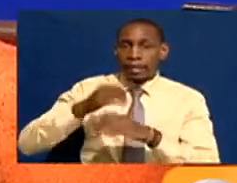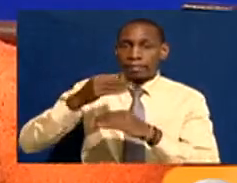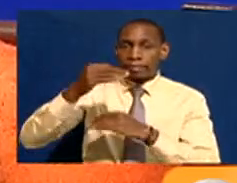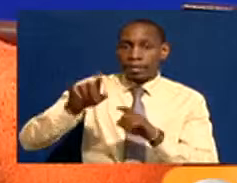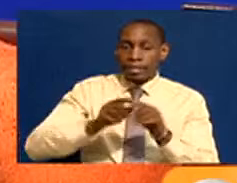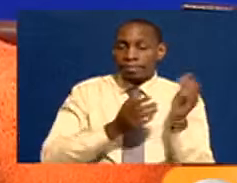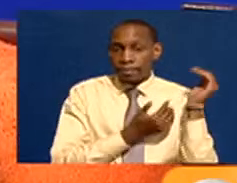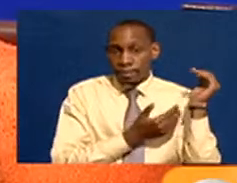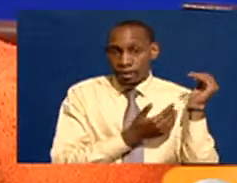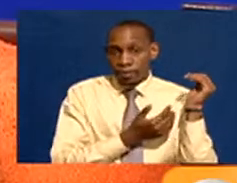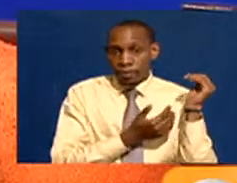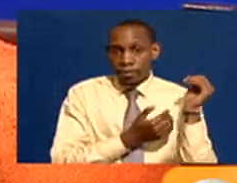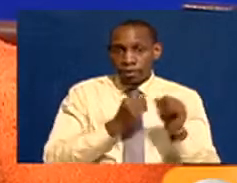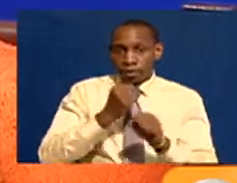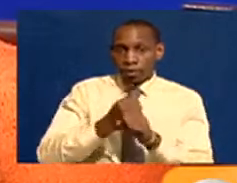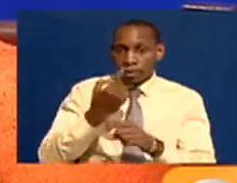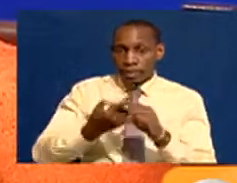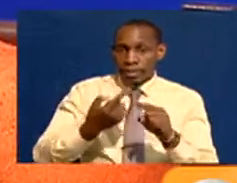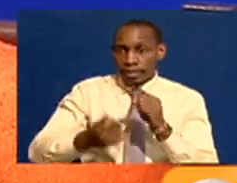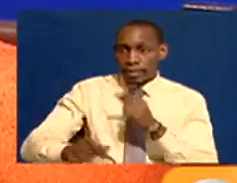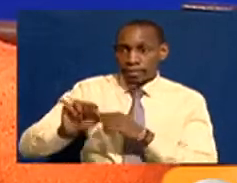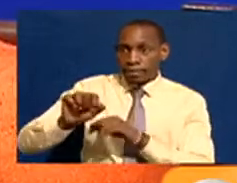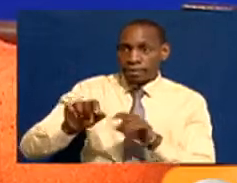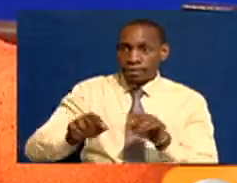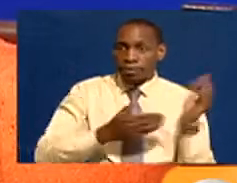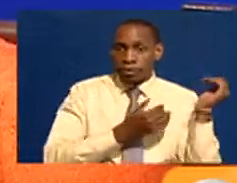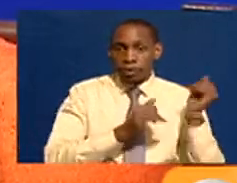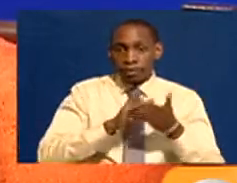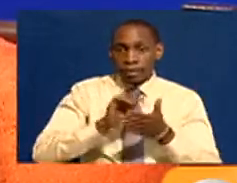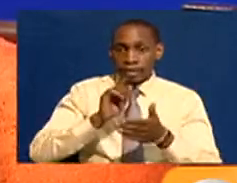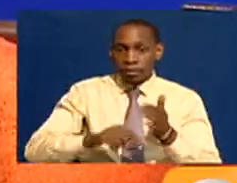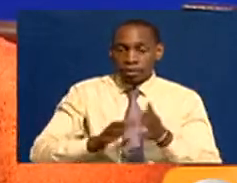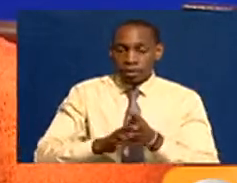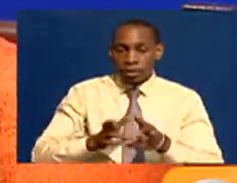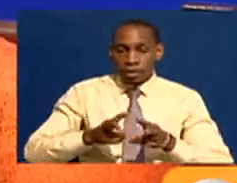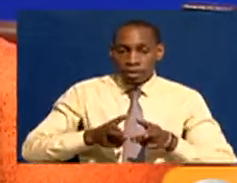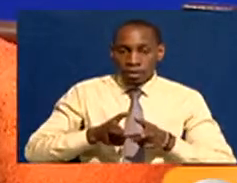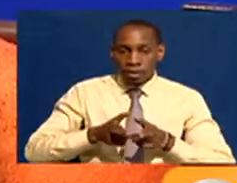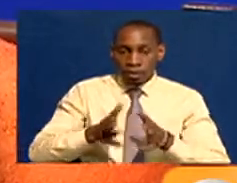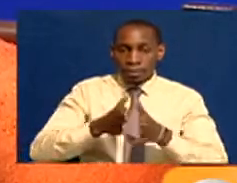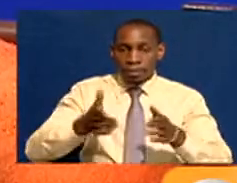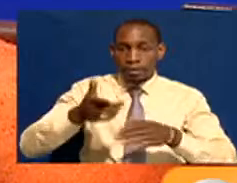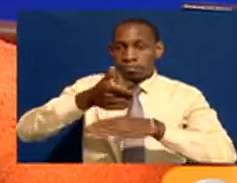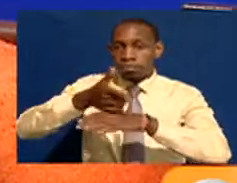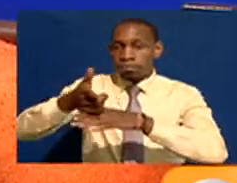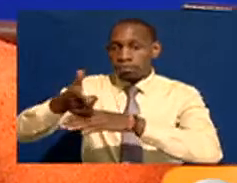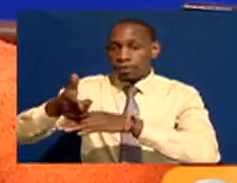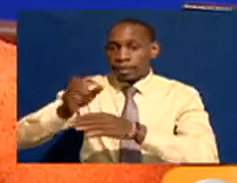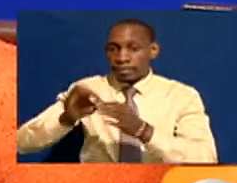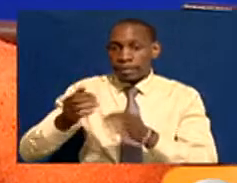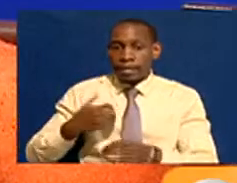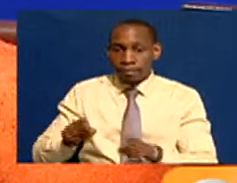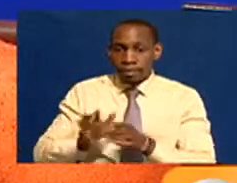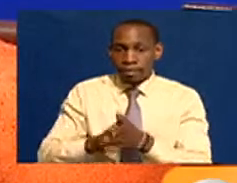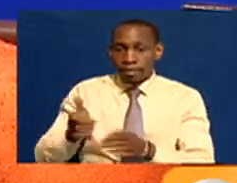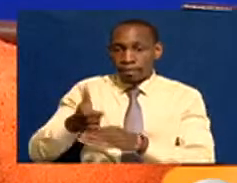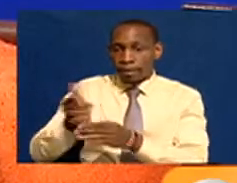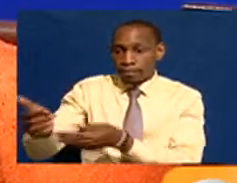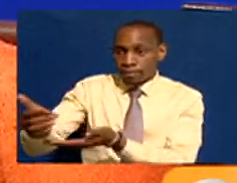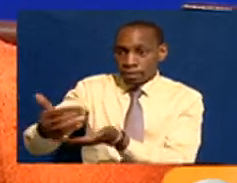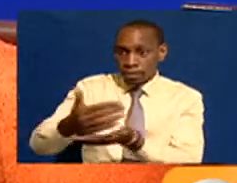do it within the next 5 years, we hope that our highways will have speed cameras and cameras that can collect